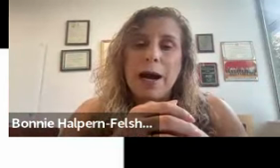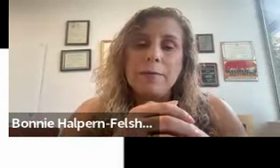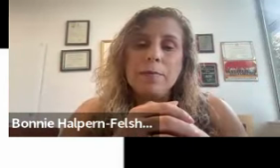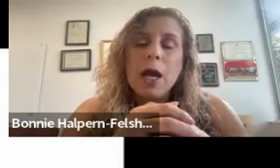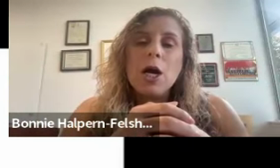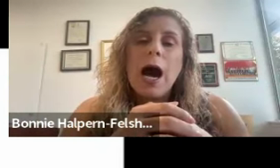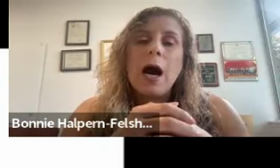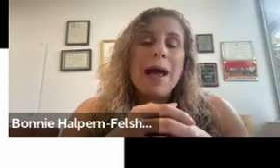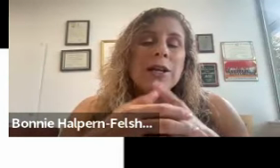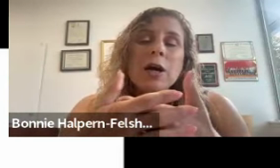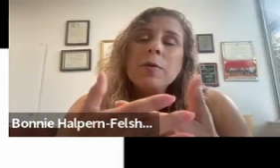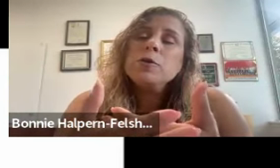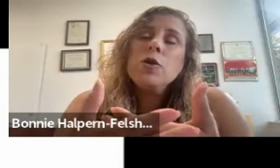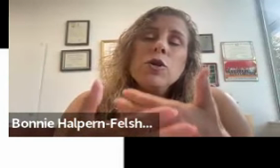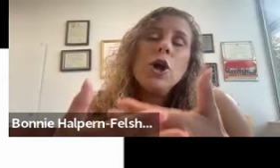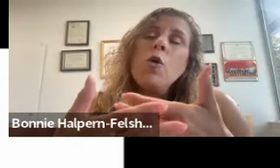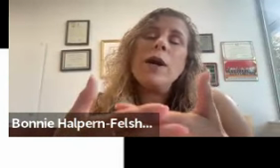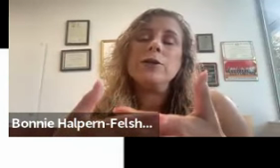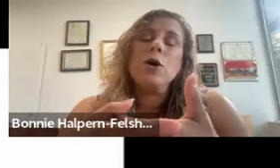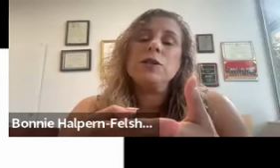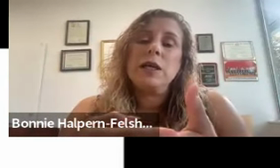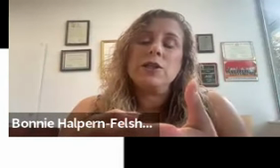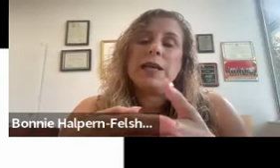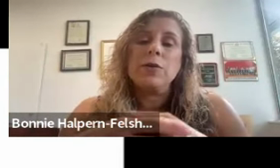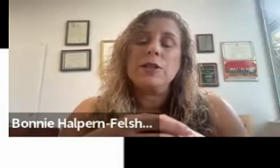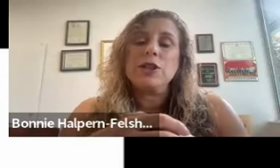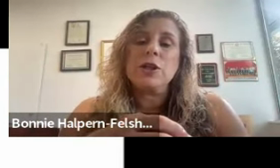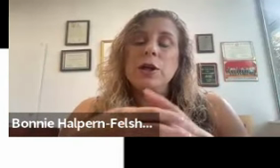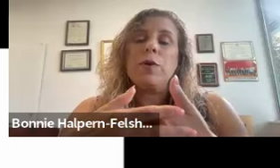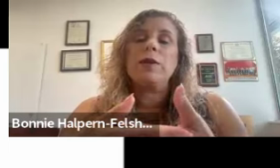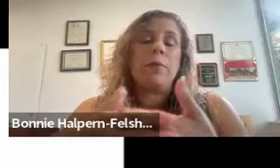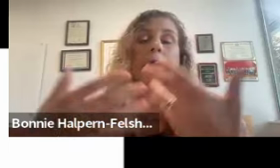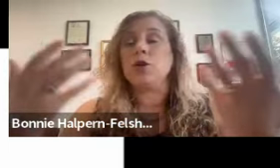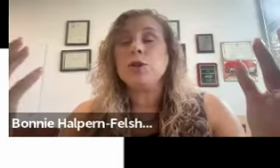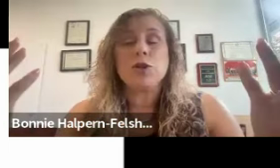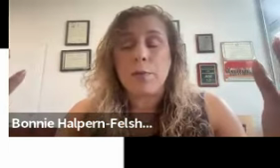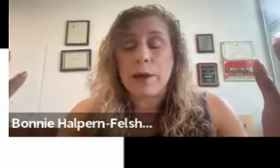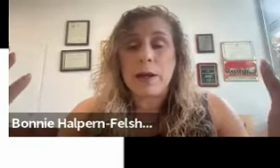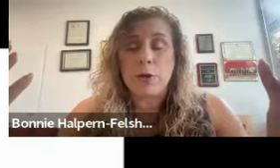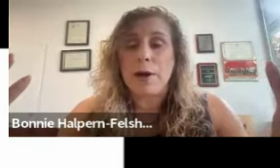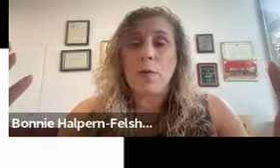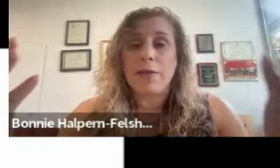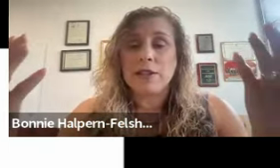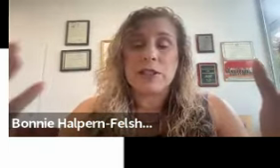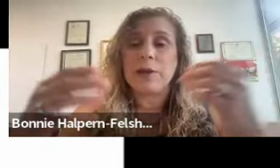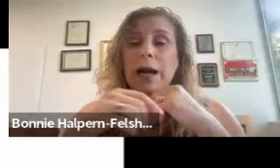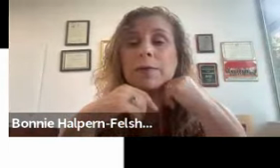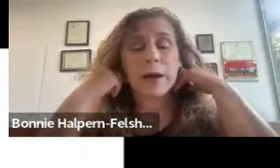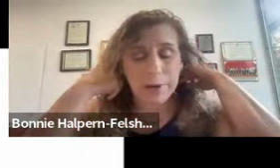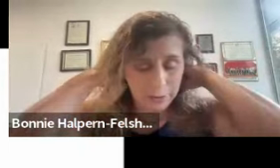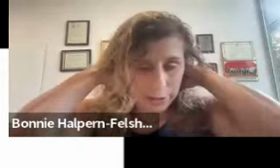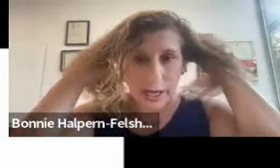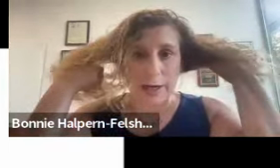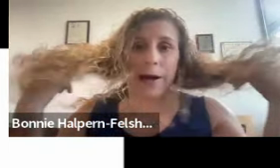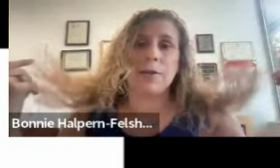given bite. And young people don't know what a dose is. They don't necessarily read. Adults don't either, by the way. This is something I've